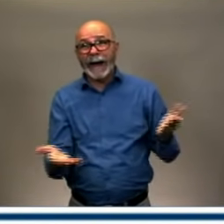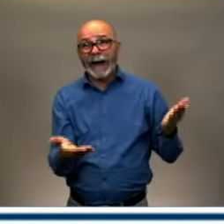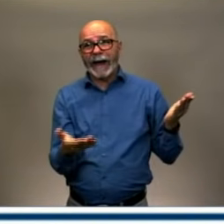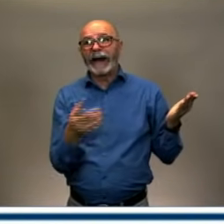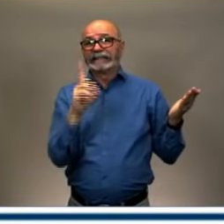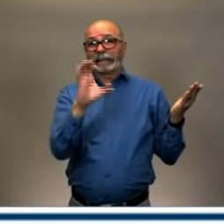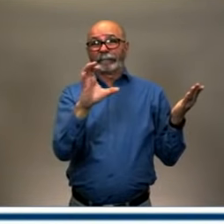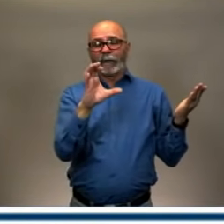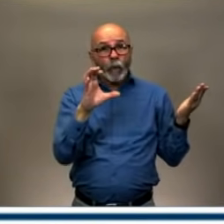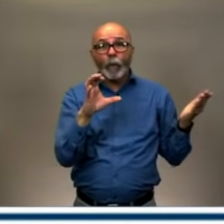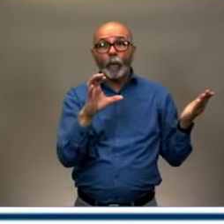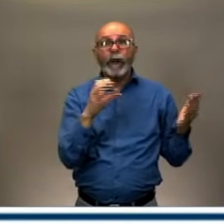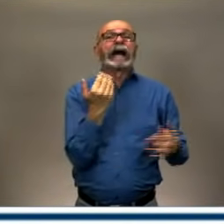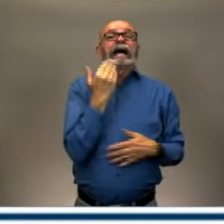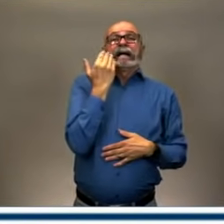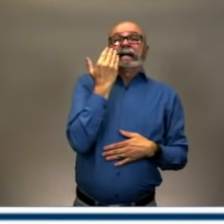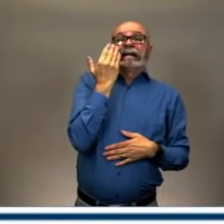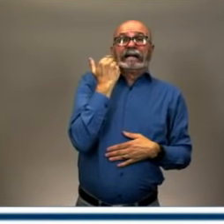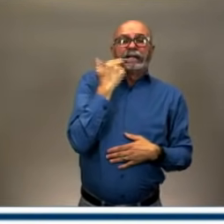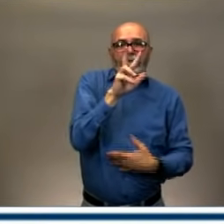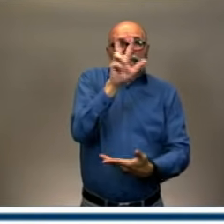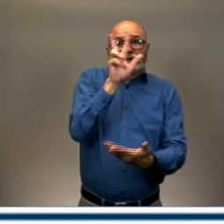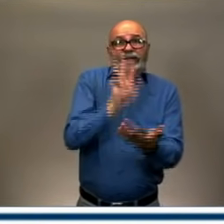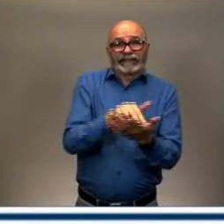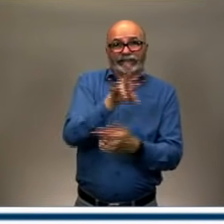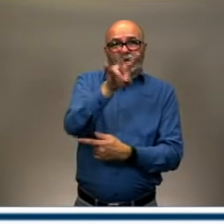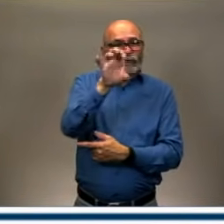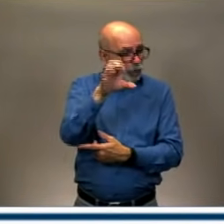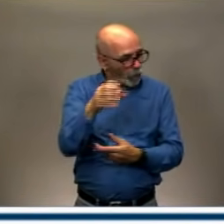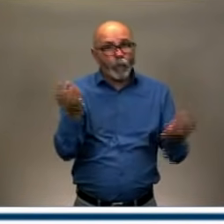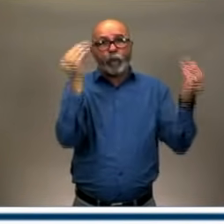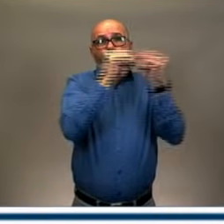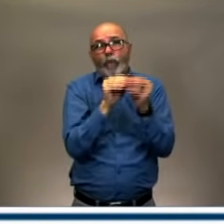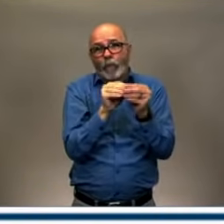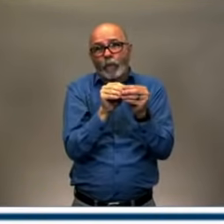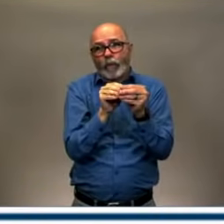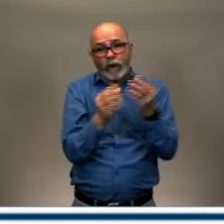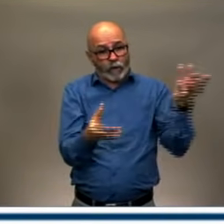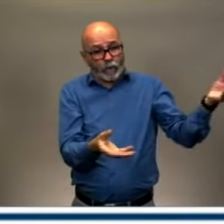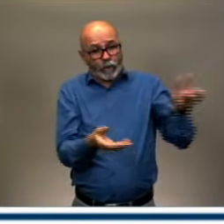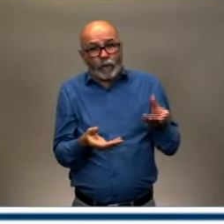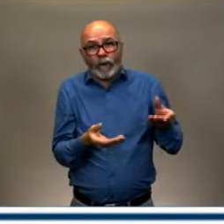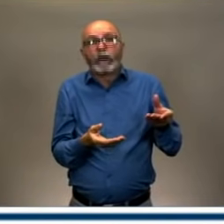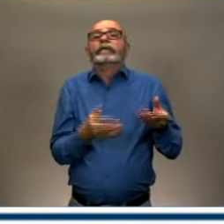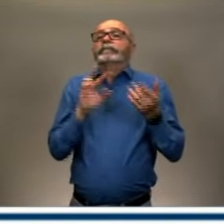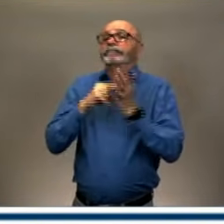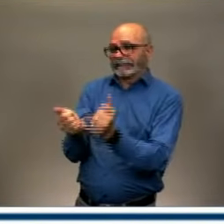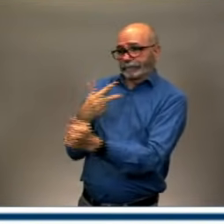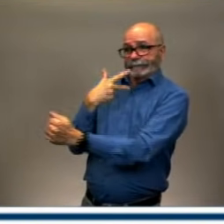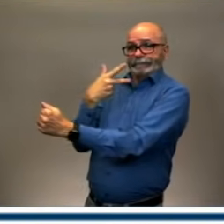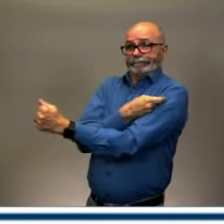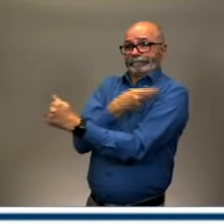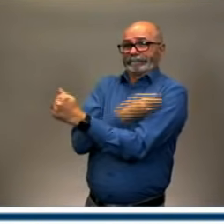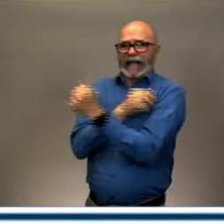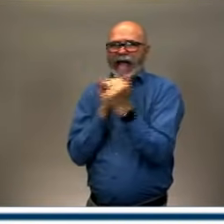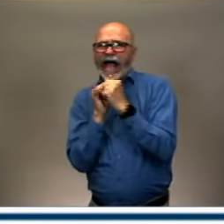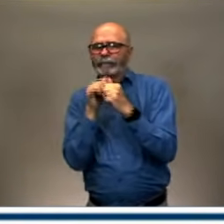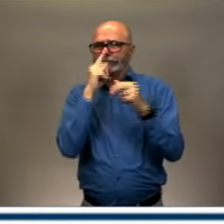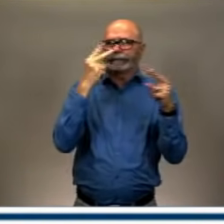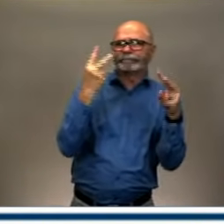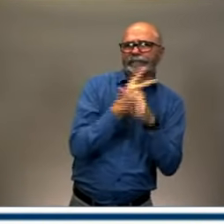of Moderna vaccine. This early vaccine has given us a chance to test our processes ahead